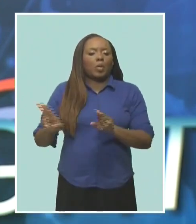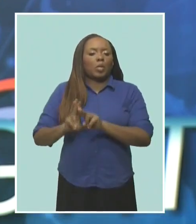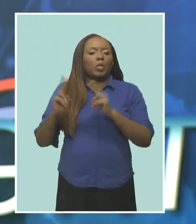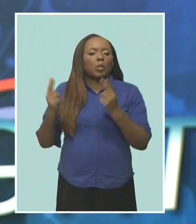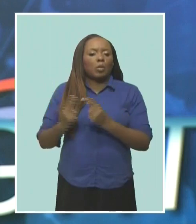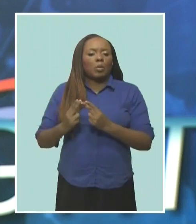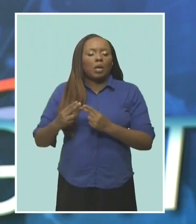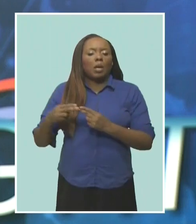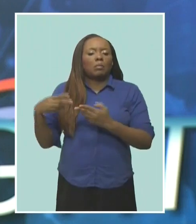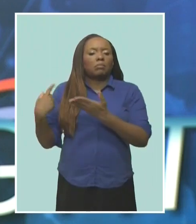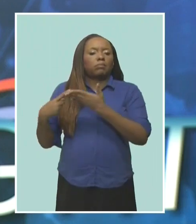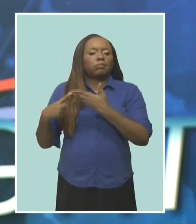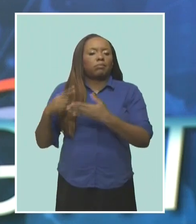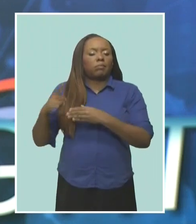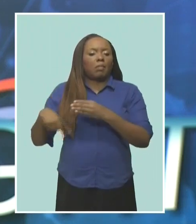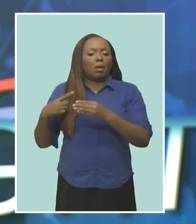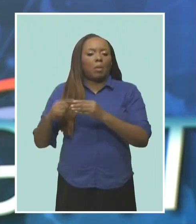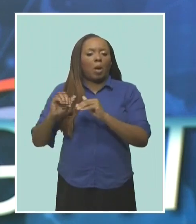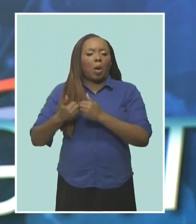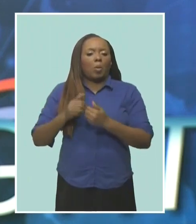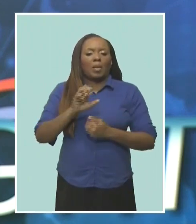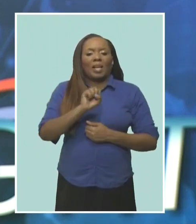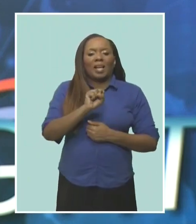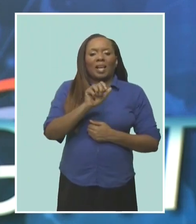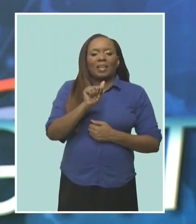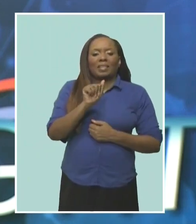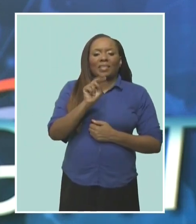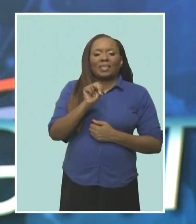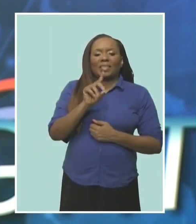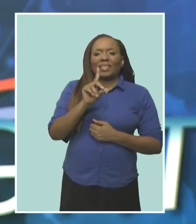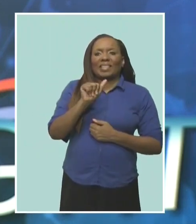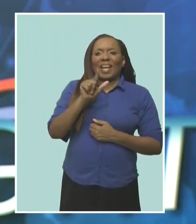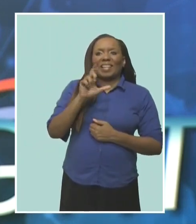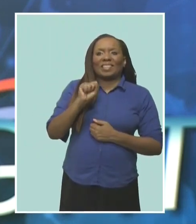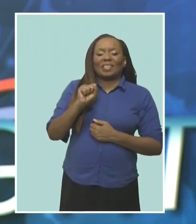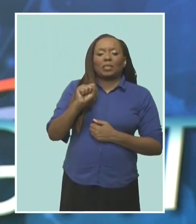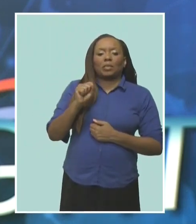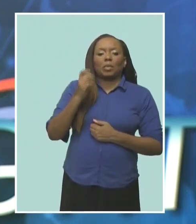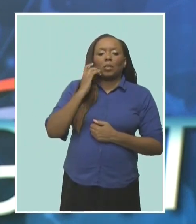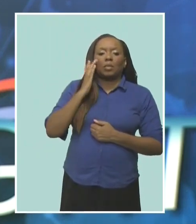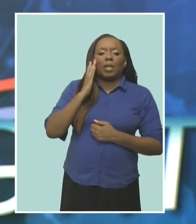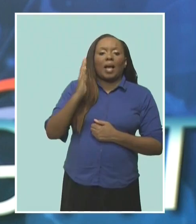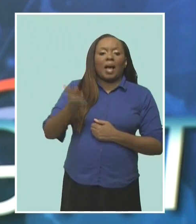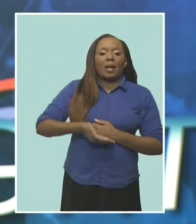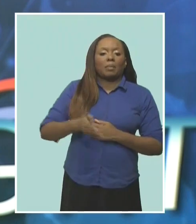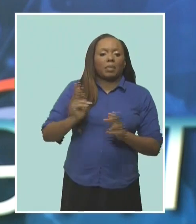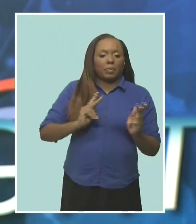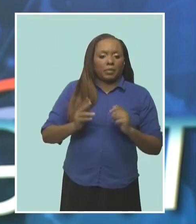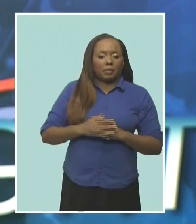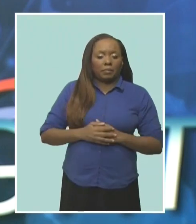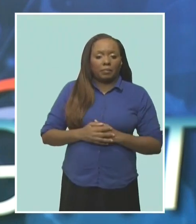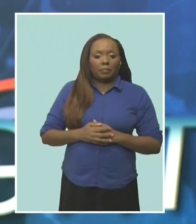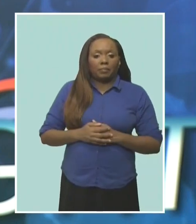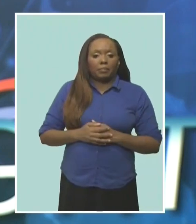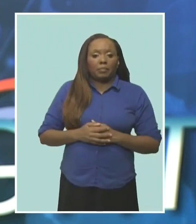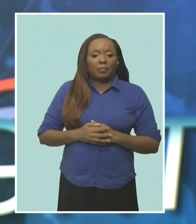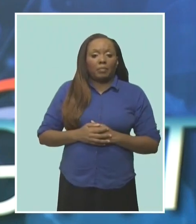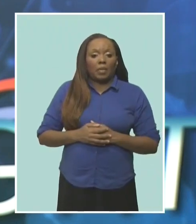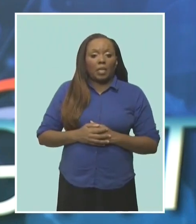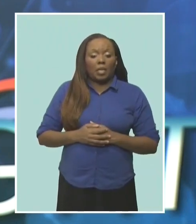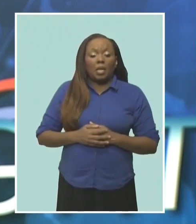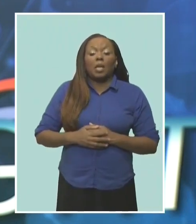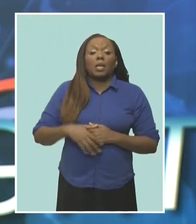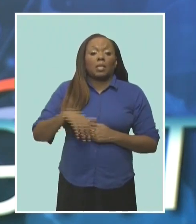in which Sandals Resorts Barbados hired a number of people after informing several staff members that they were at risk of being